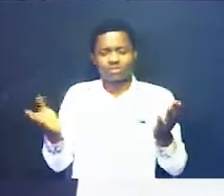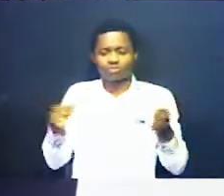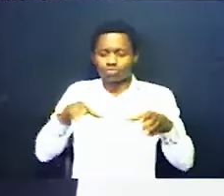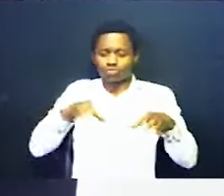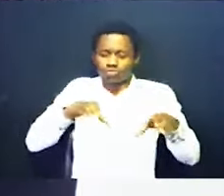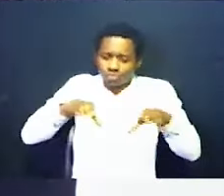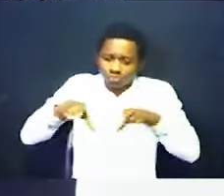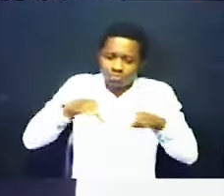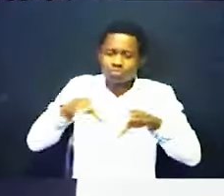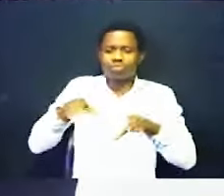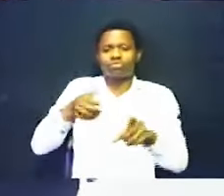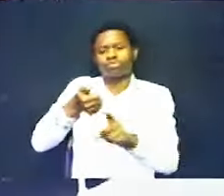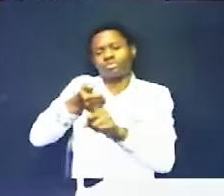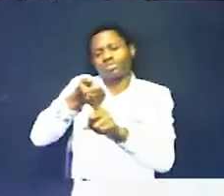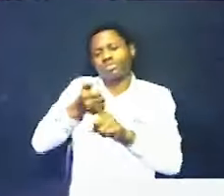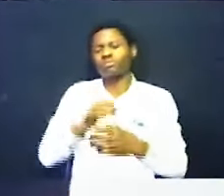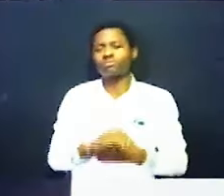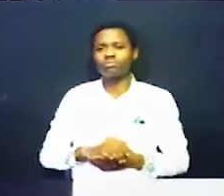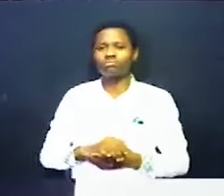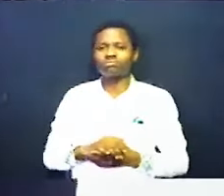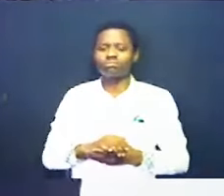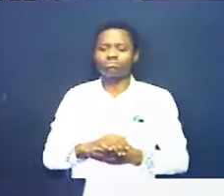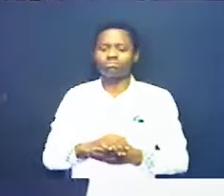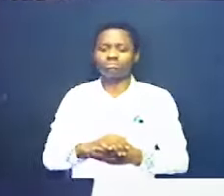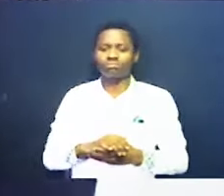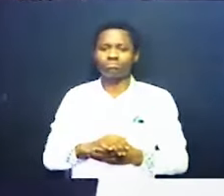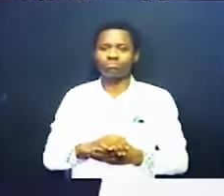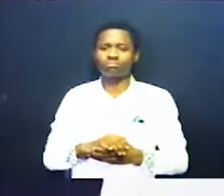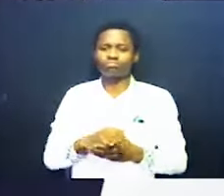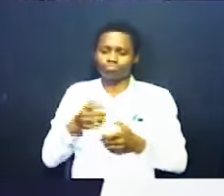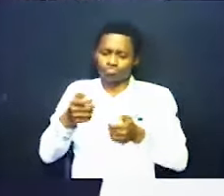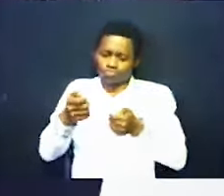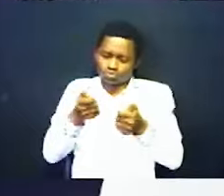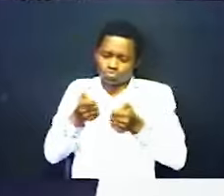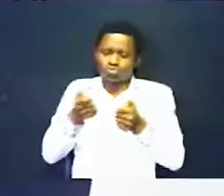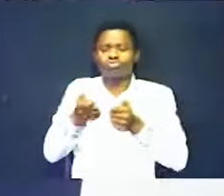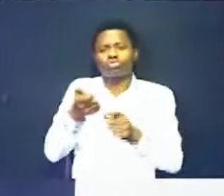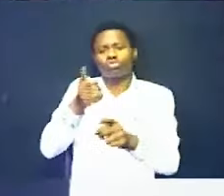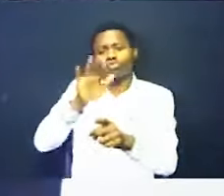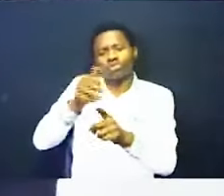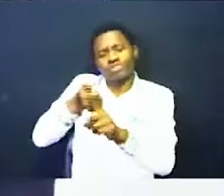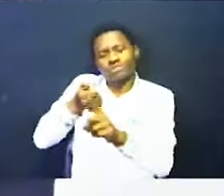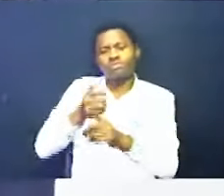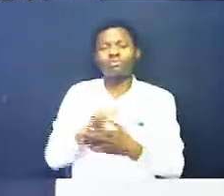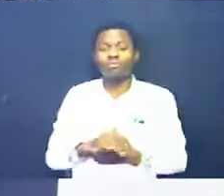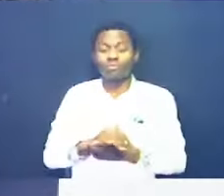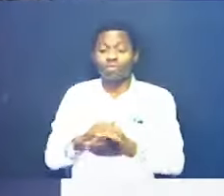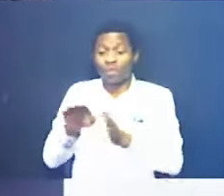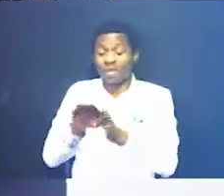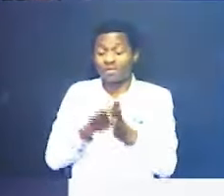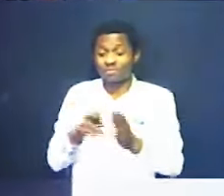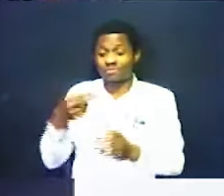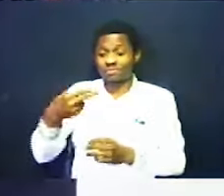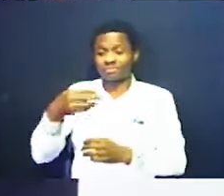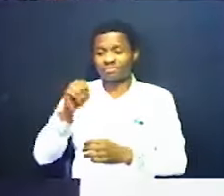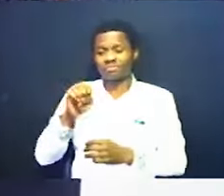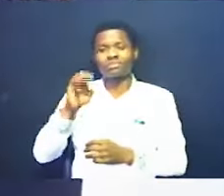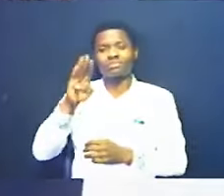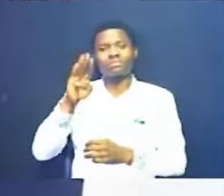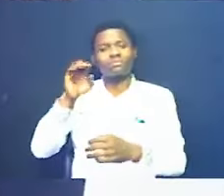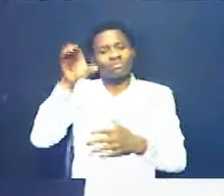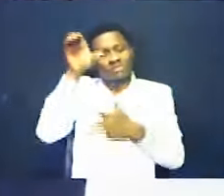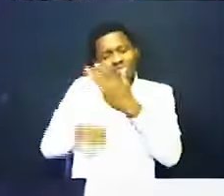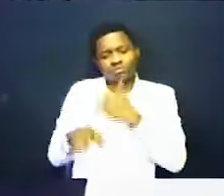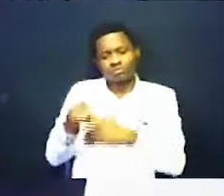that is discipline. Sorry, na se ho so ewo saa ye so na wei ene ntia so. So Hebrews chapter 12 from